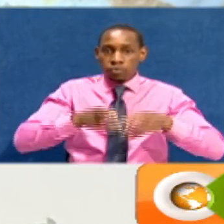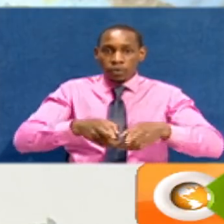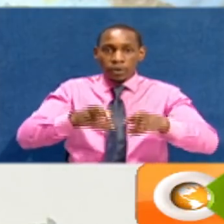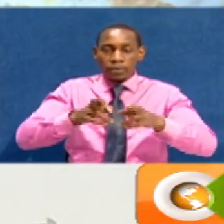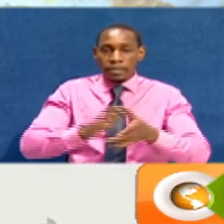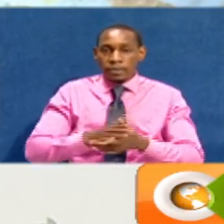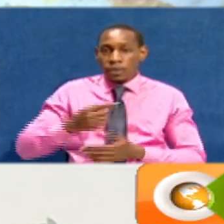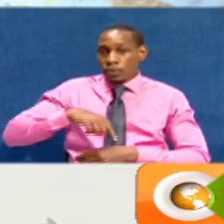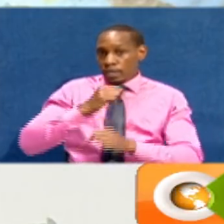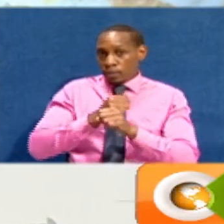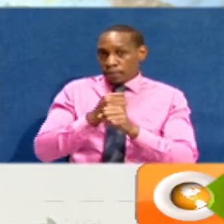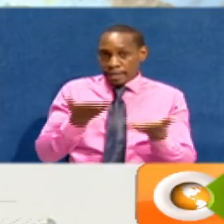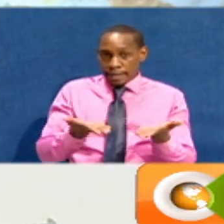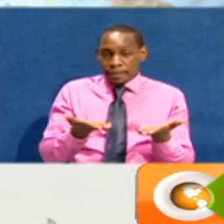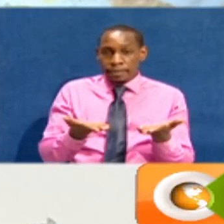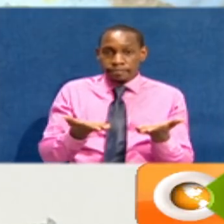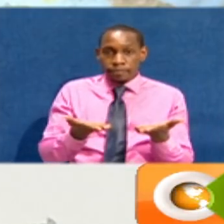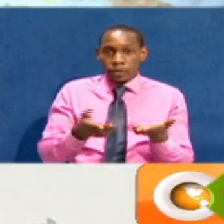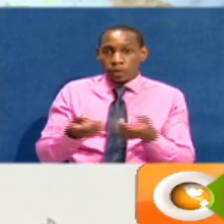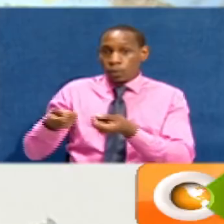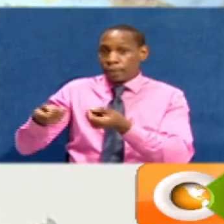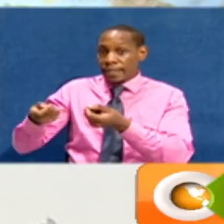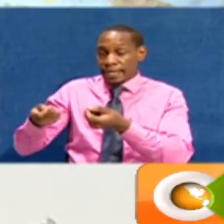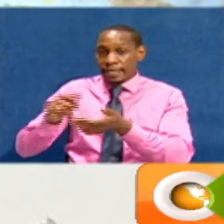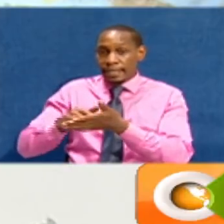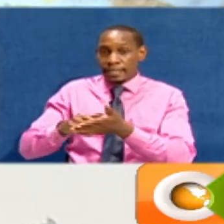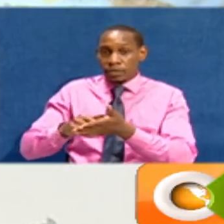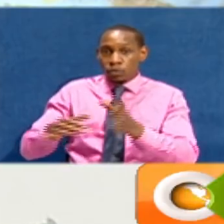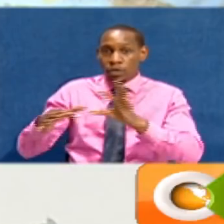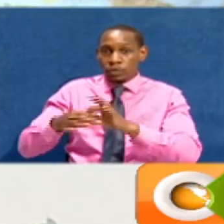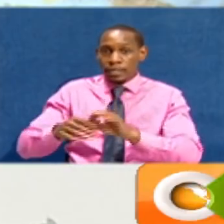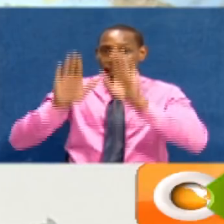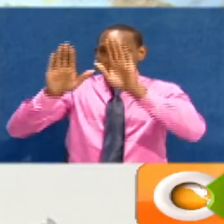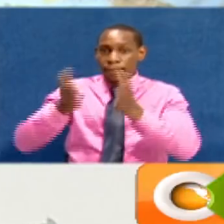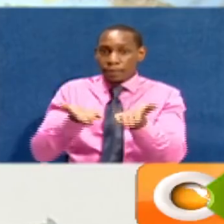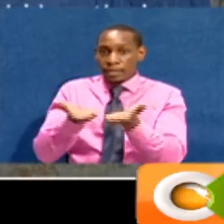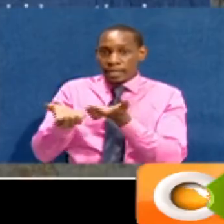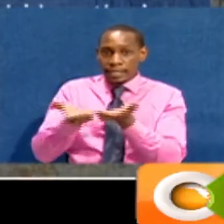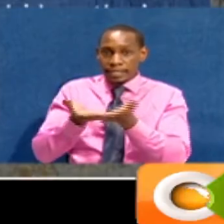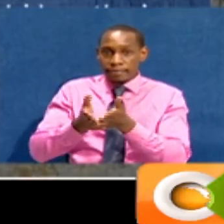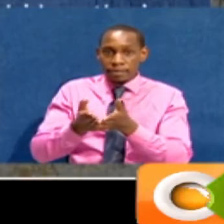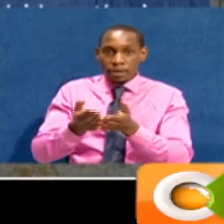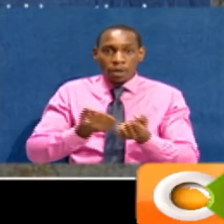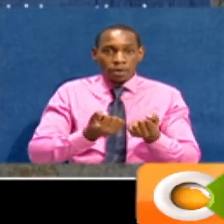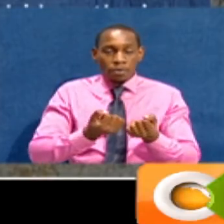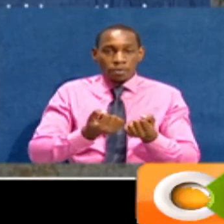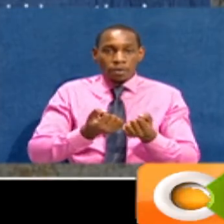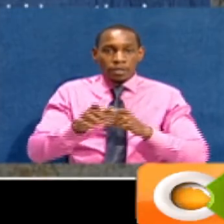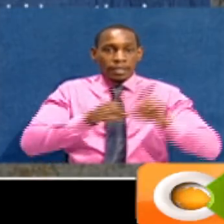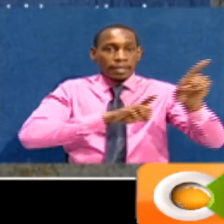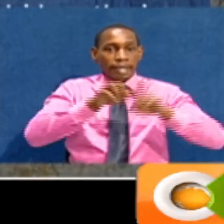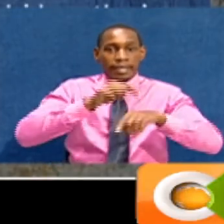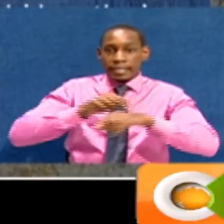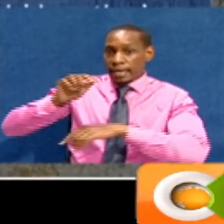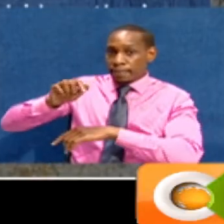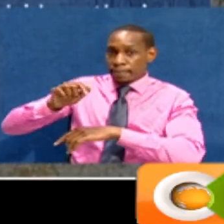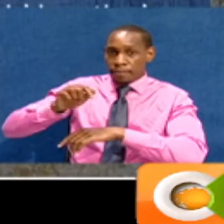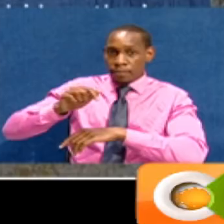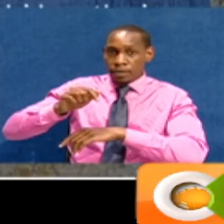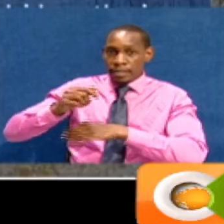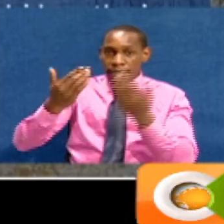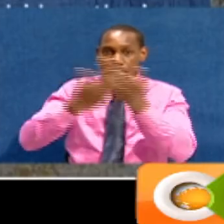some of us who work in this industry that is part of the essential services, who move late, you know, even after this show, we'll be moving around.